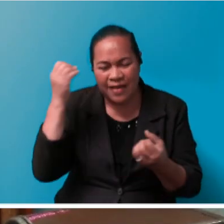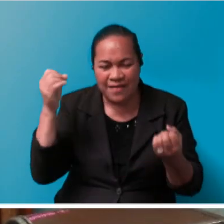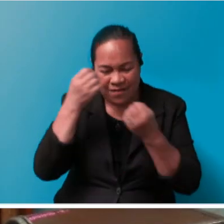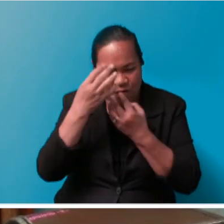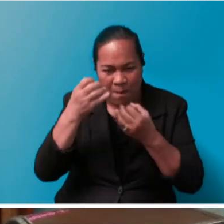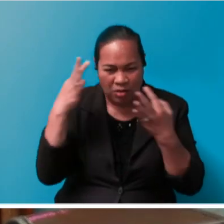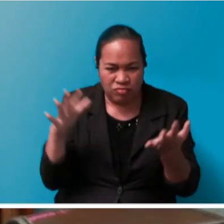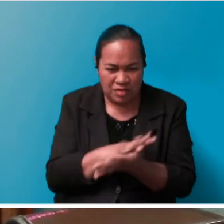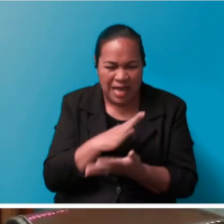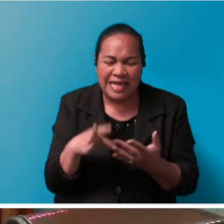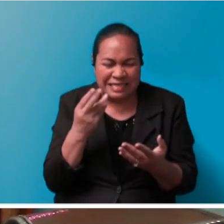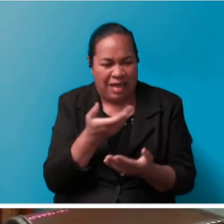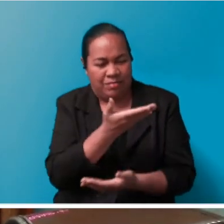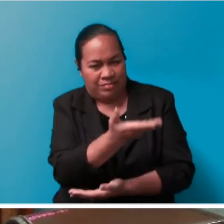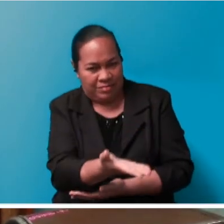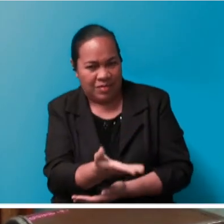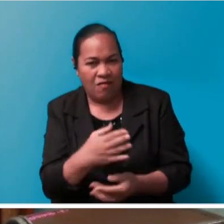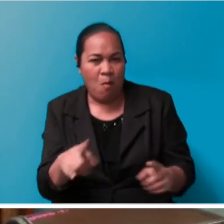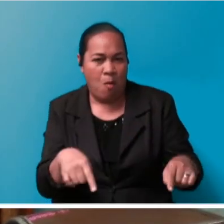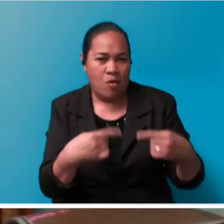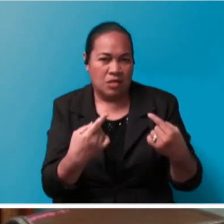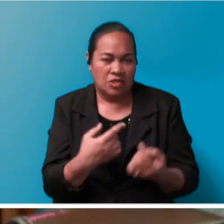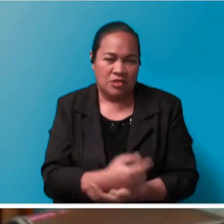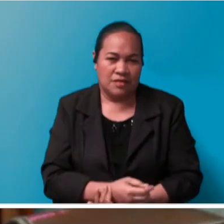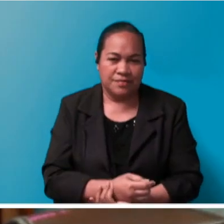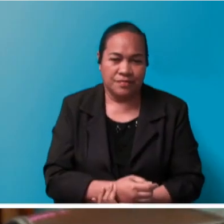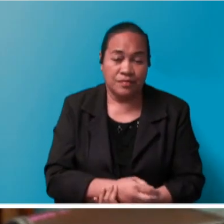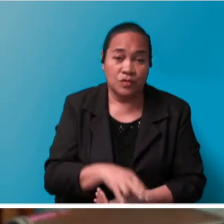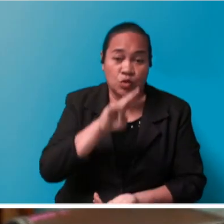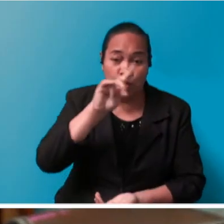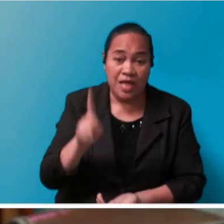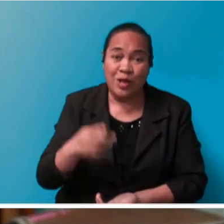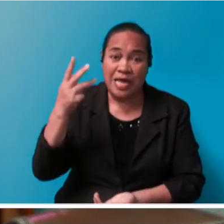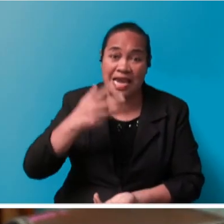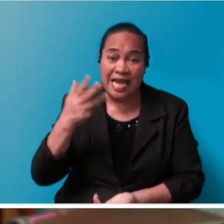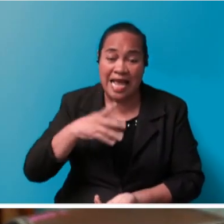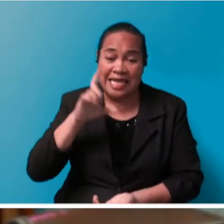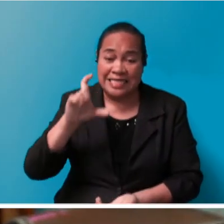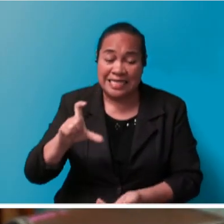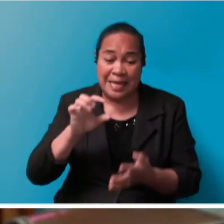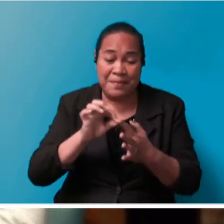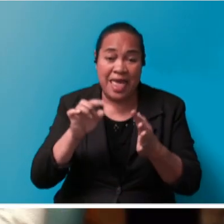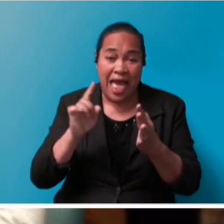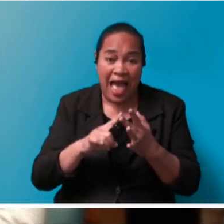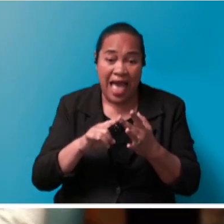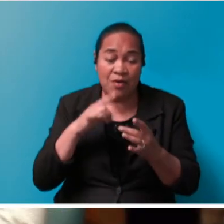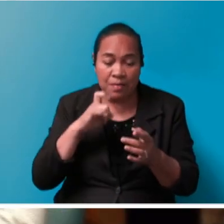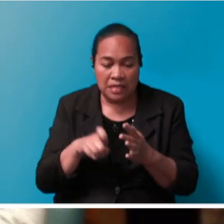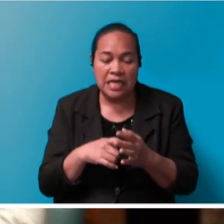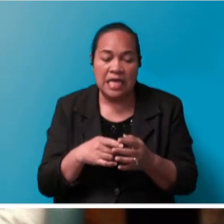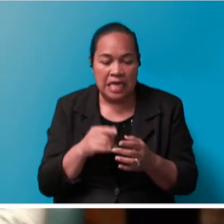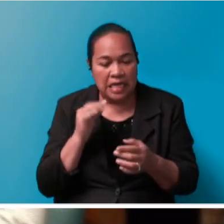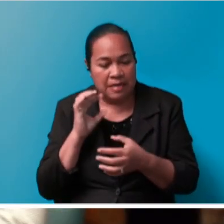especially some coming from the other side, Mr. Speaker, sir. The 2019 CPI rebase, which is based on the